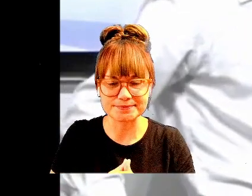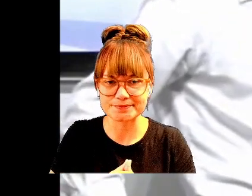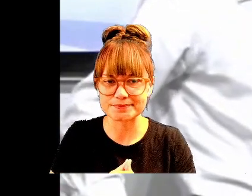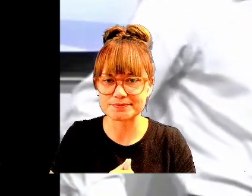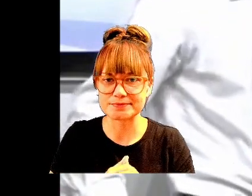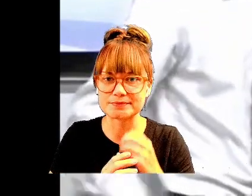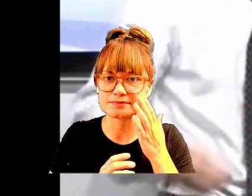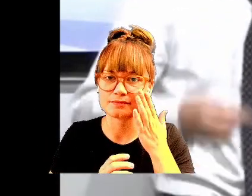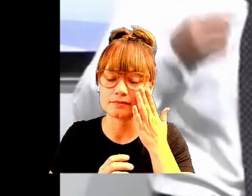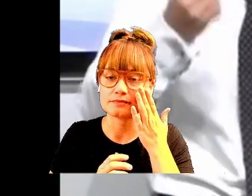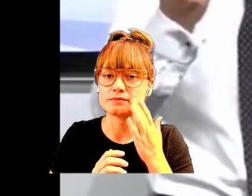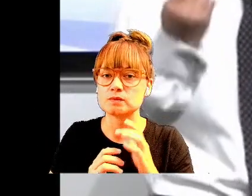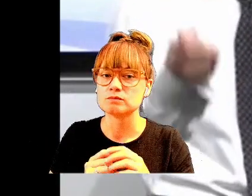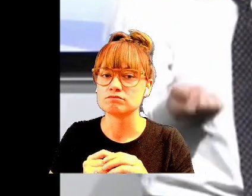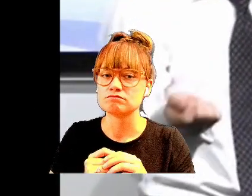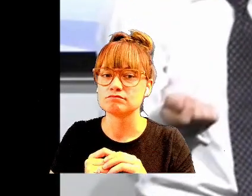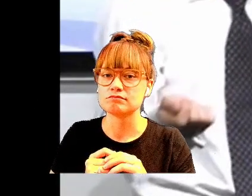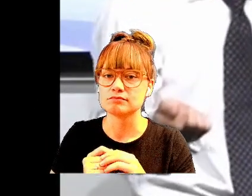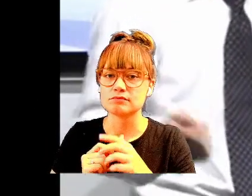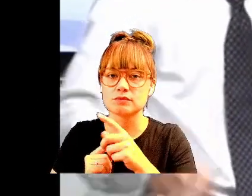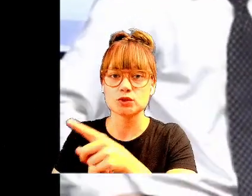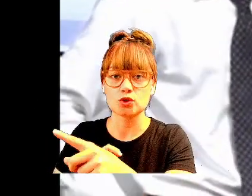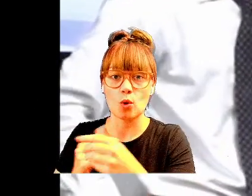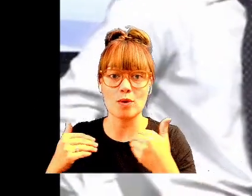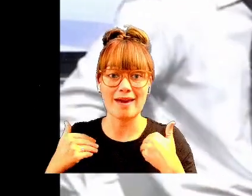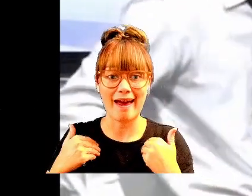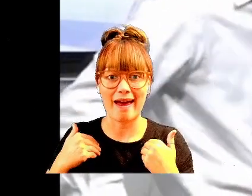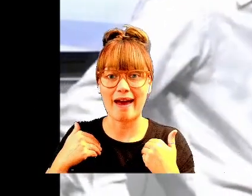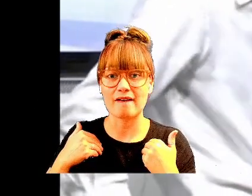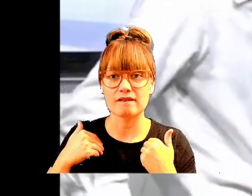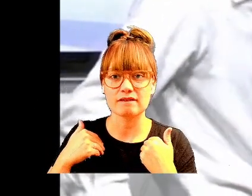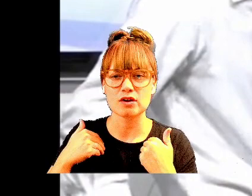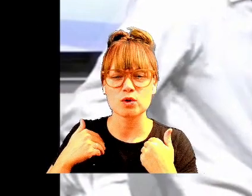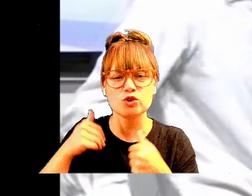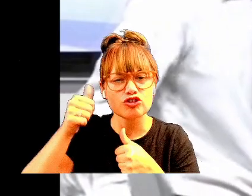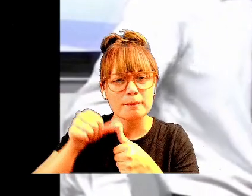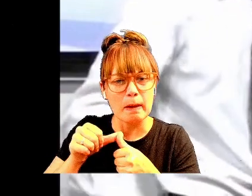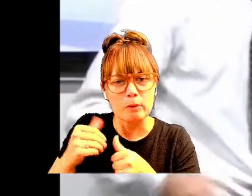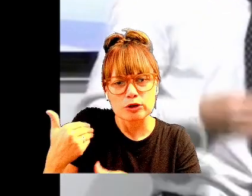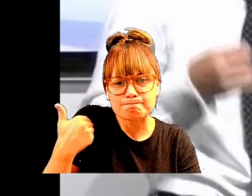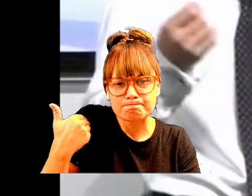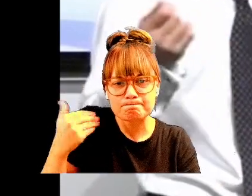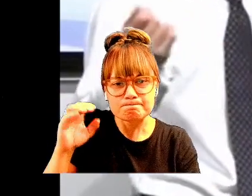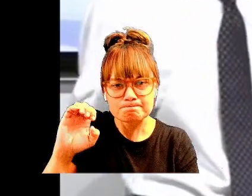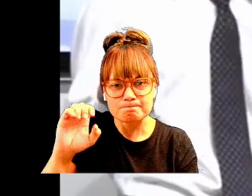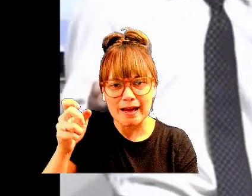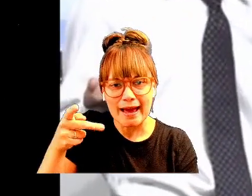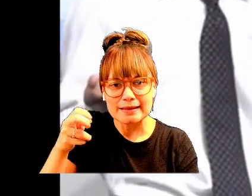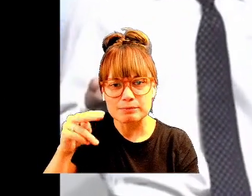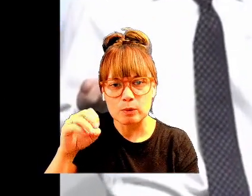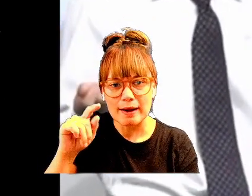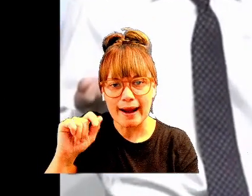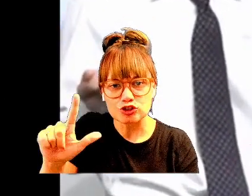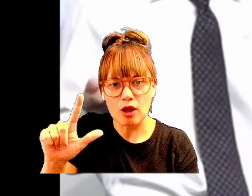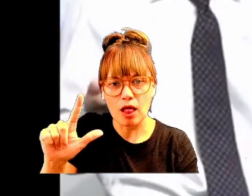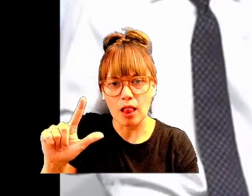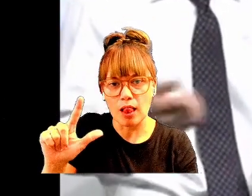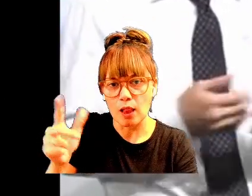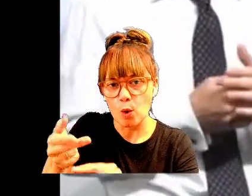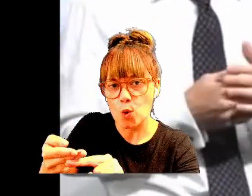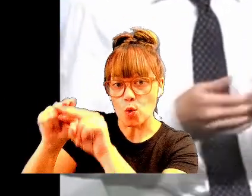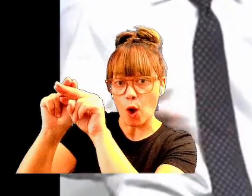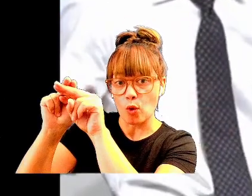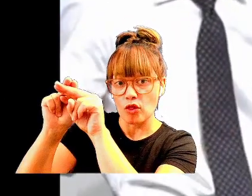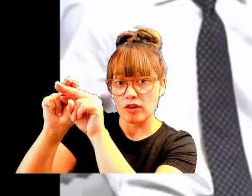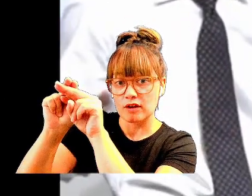to our exponential growth equation, and what we're going to notice is that exponential decay and exponential growth